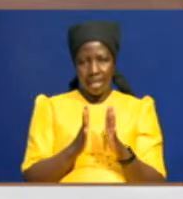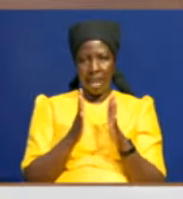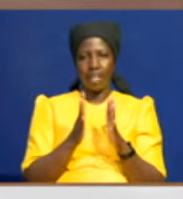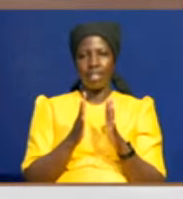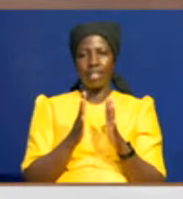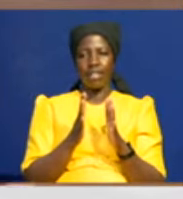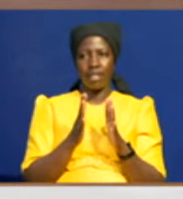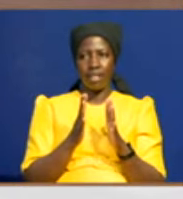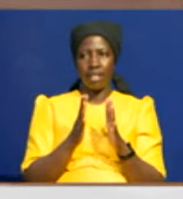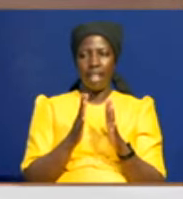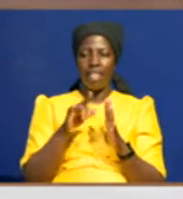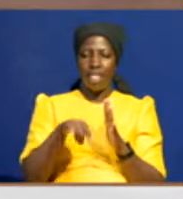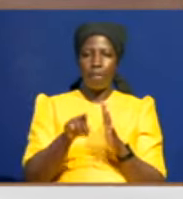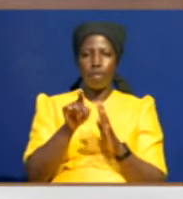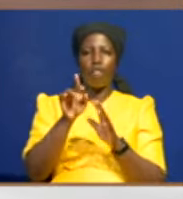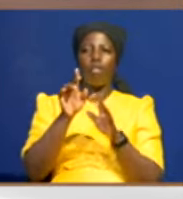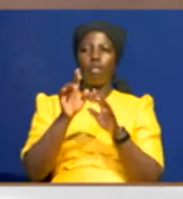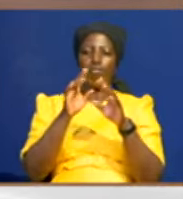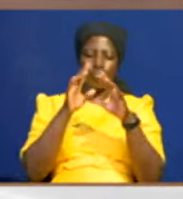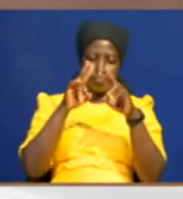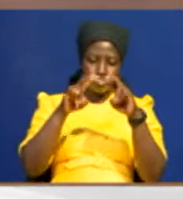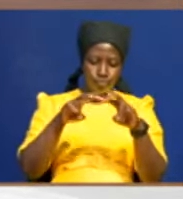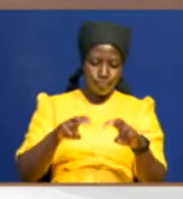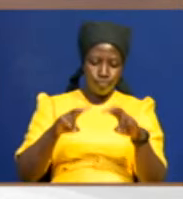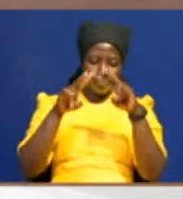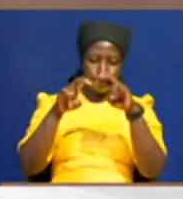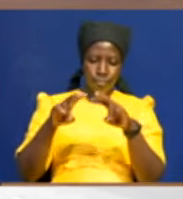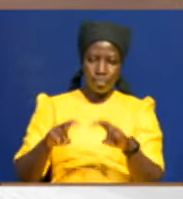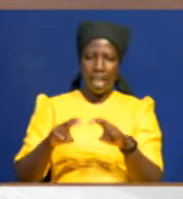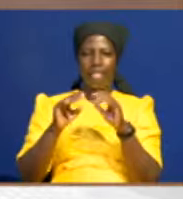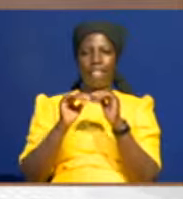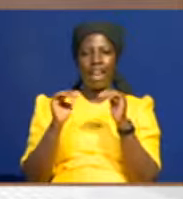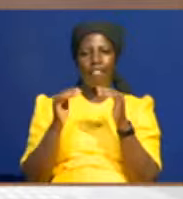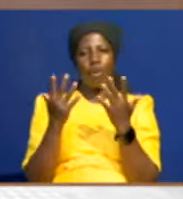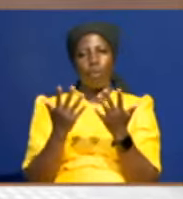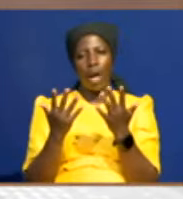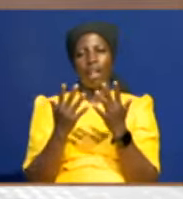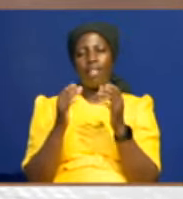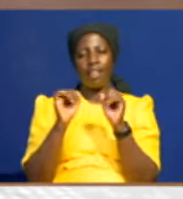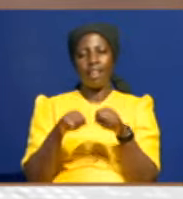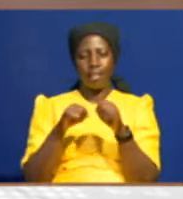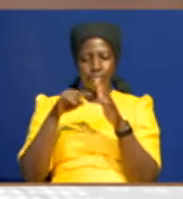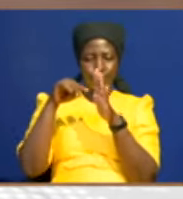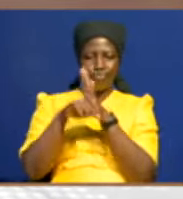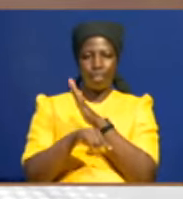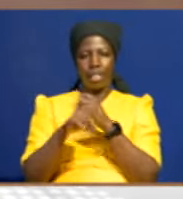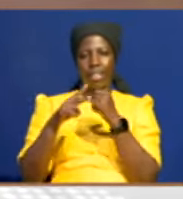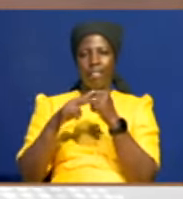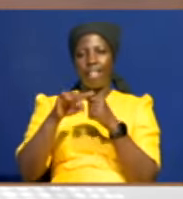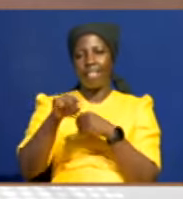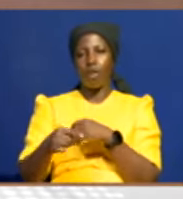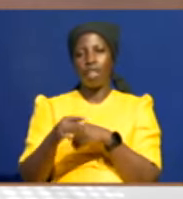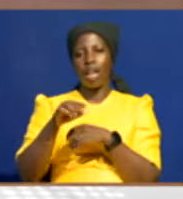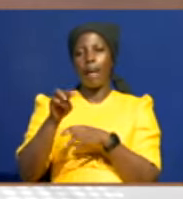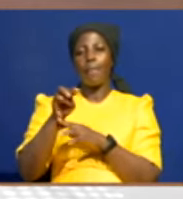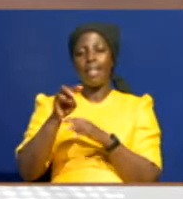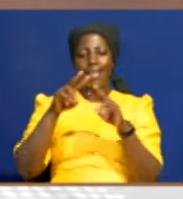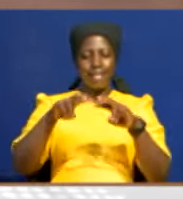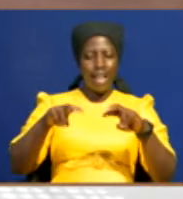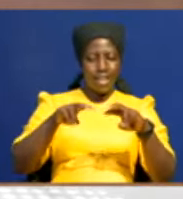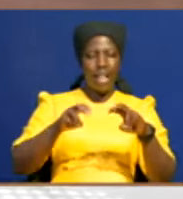are exploring and searching at the level of even 7,000 meters. They are searching for water